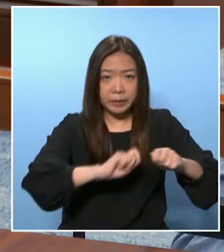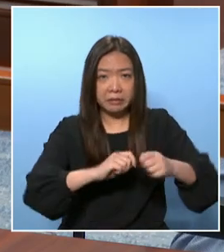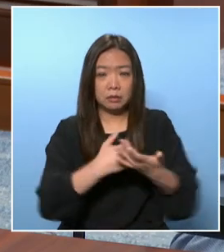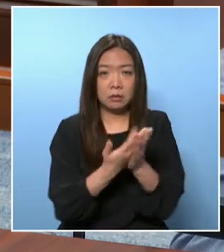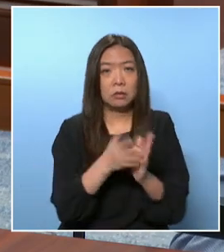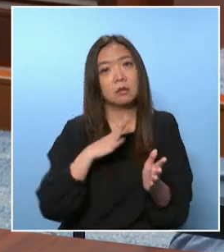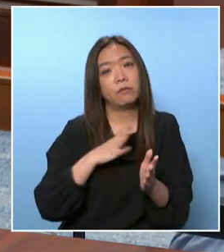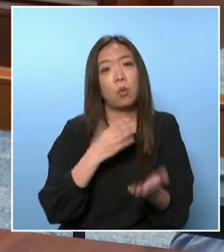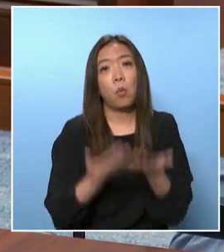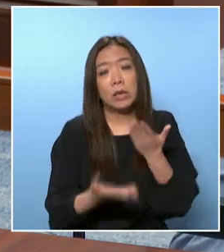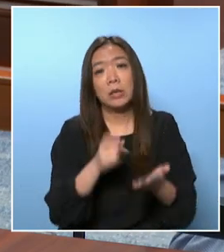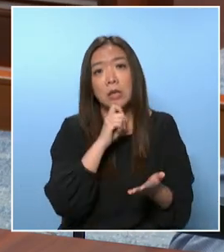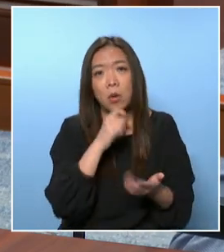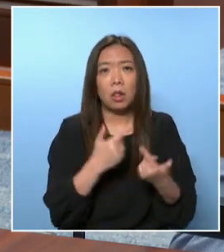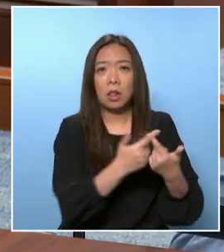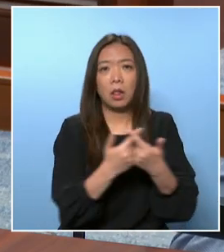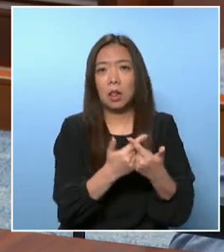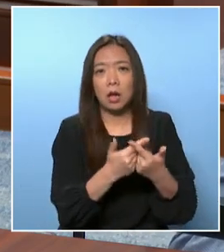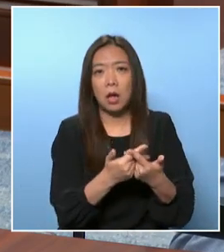paper-based AMD,